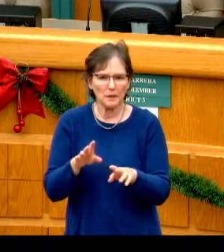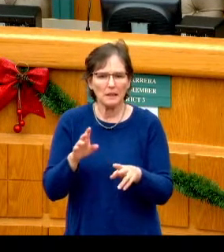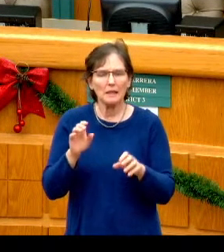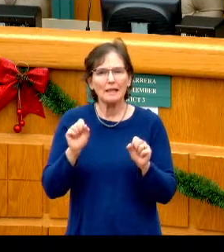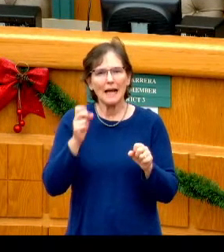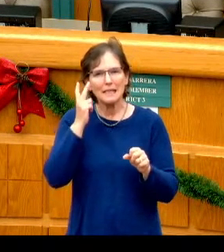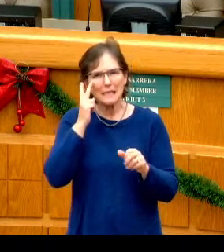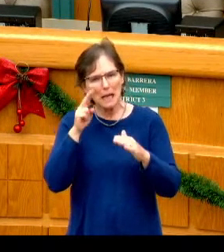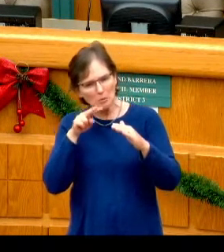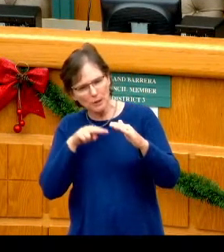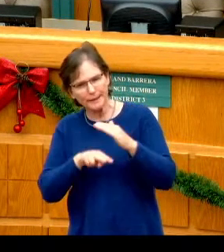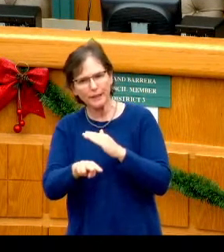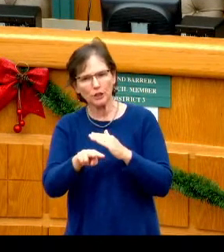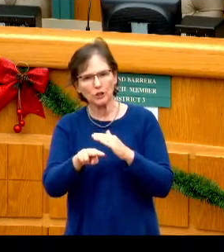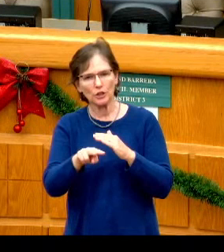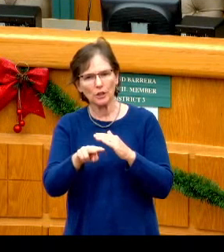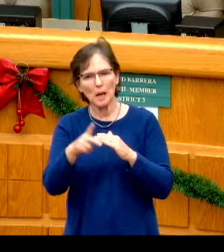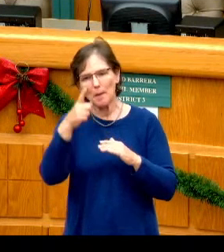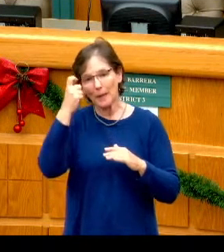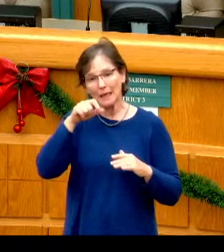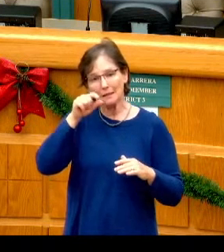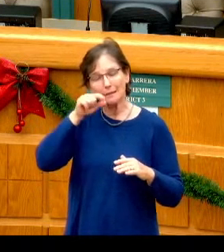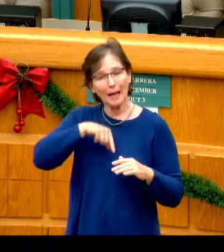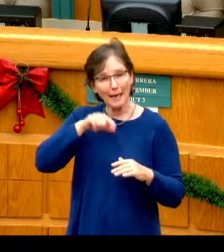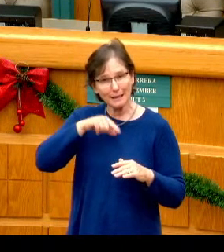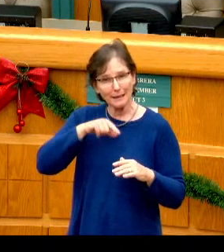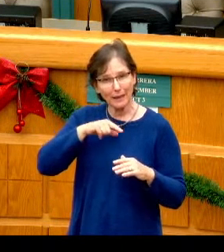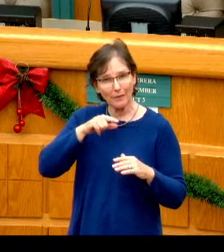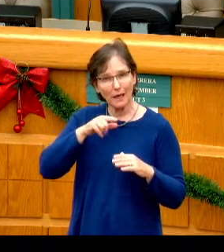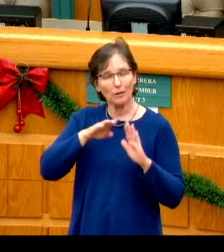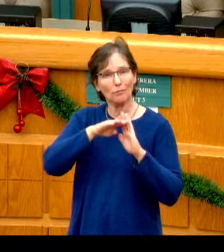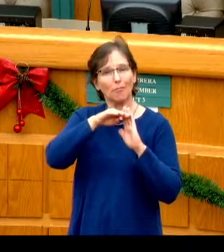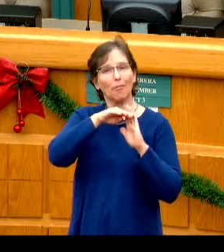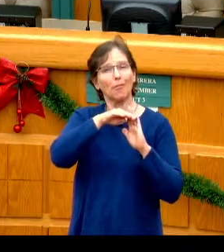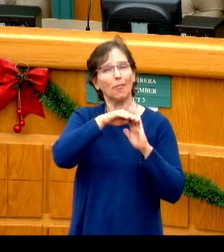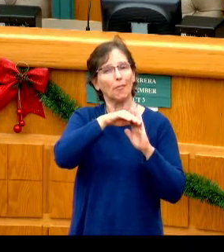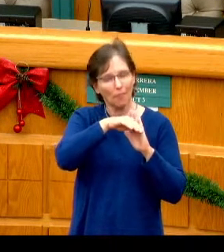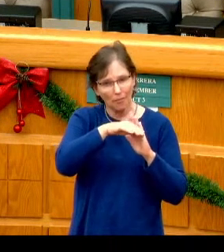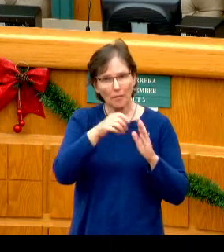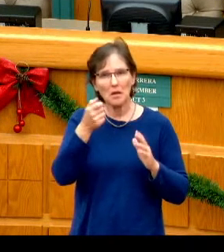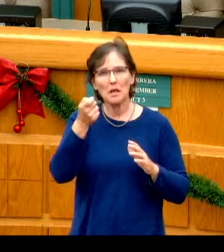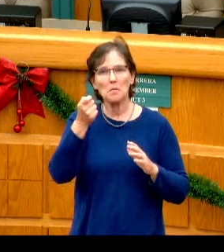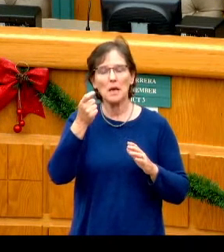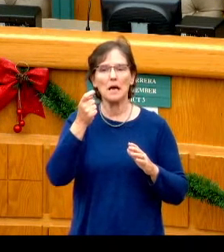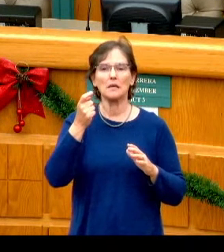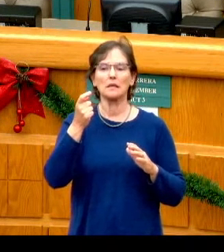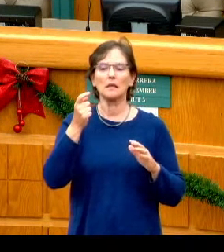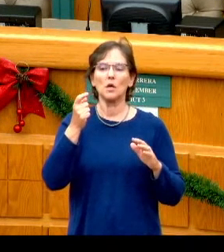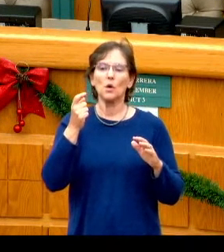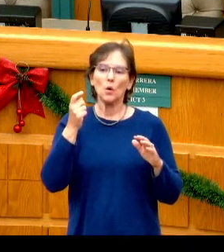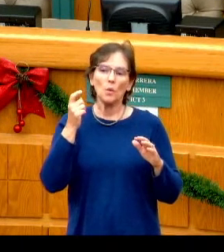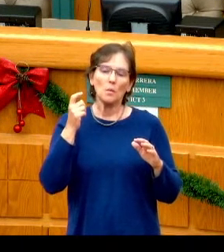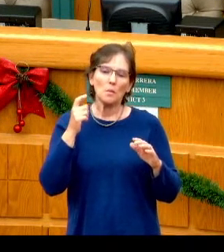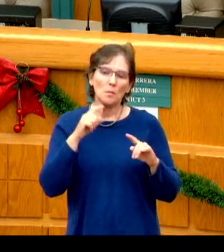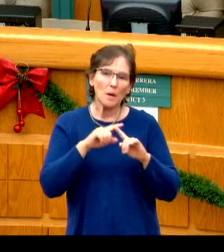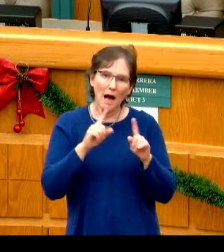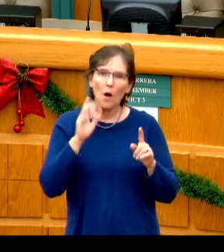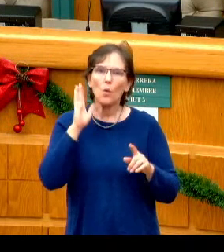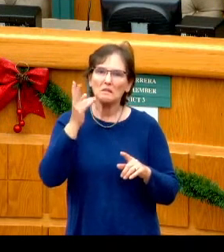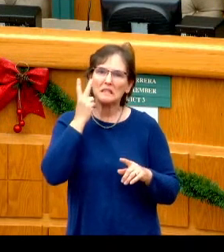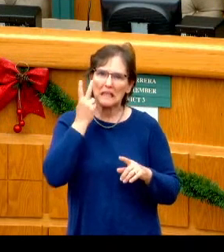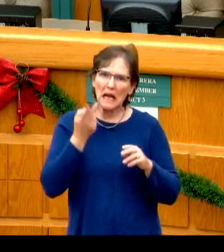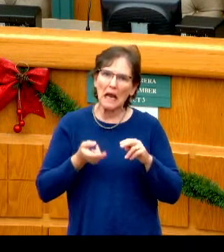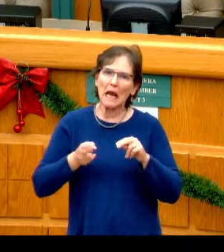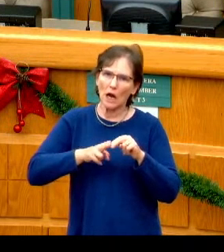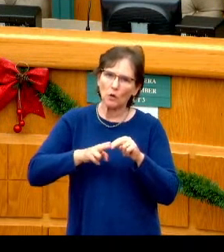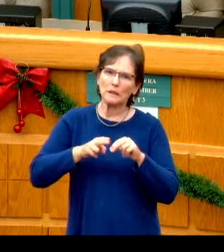kept us right below 10%, but we're expecting that this is going to start rising, and you'll know if we're on track with the projection